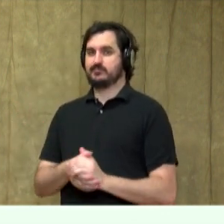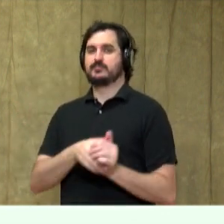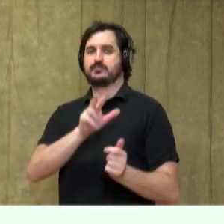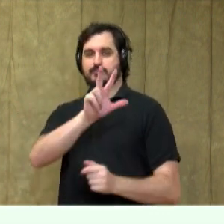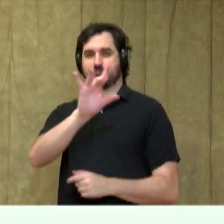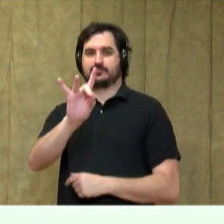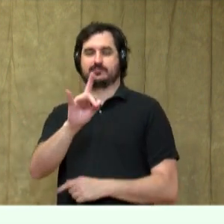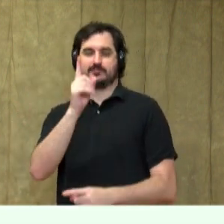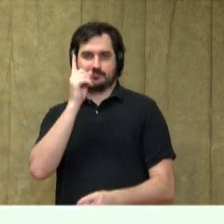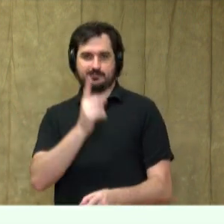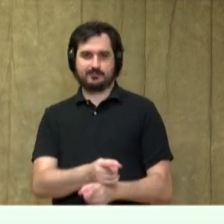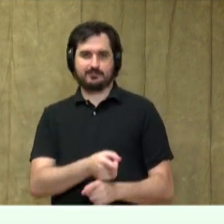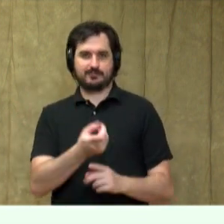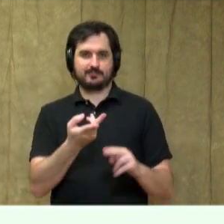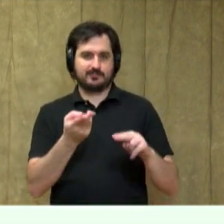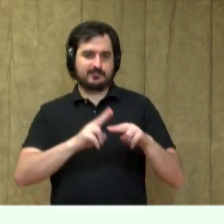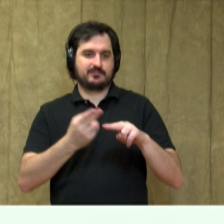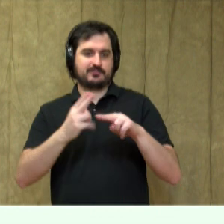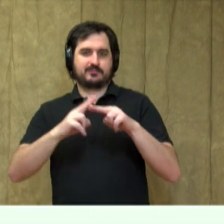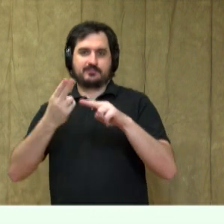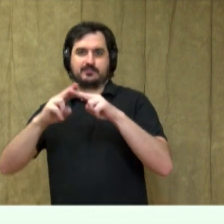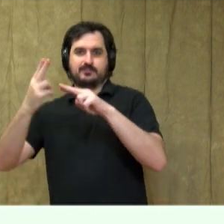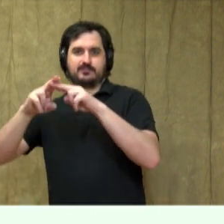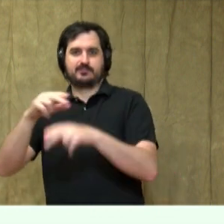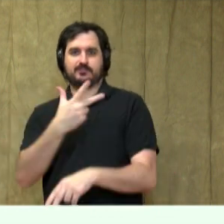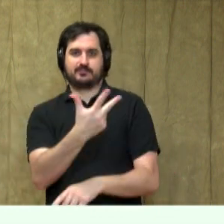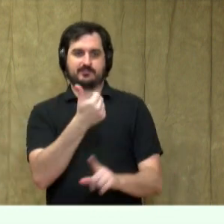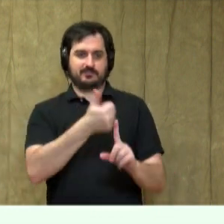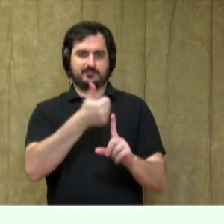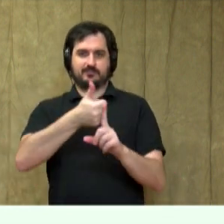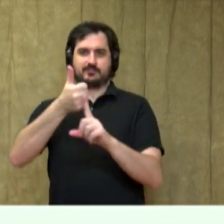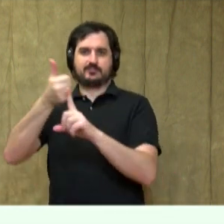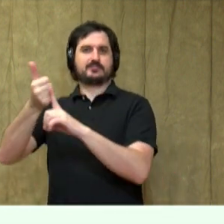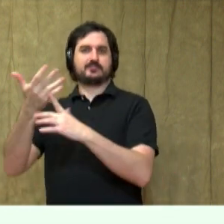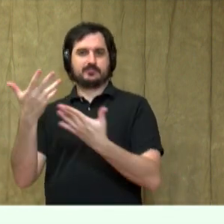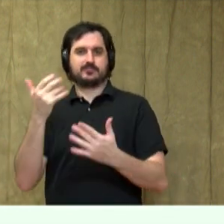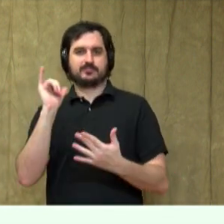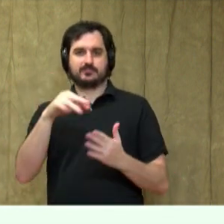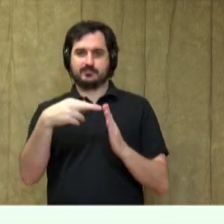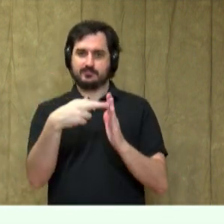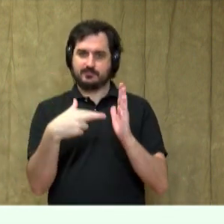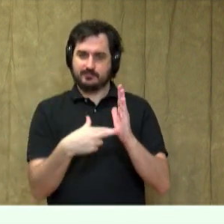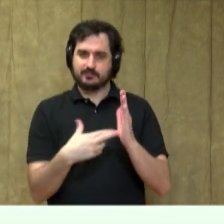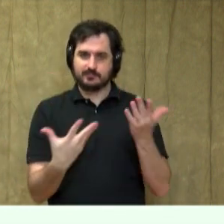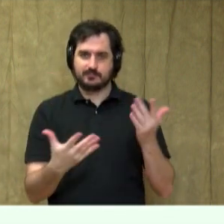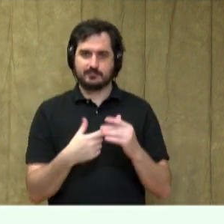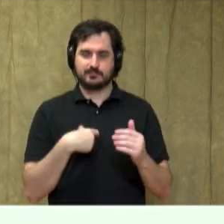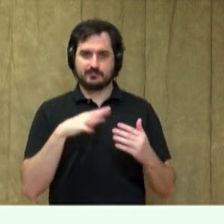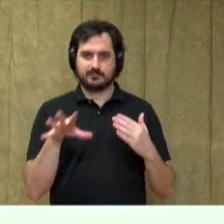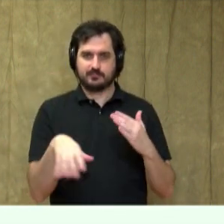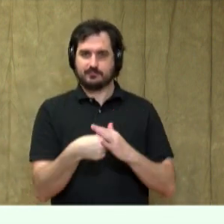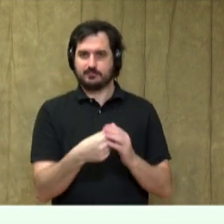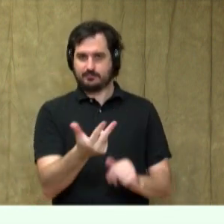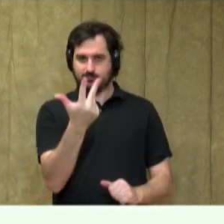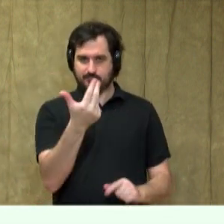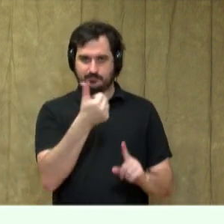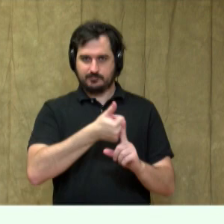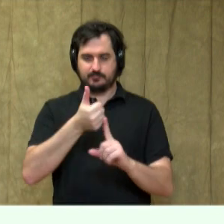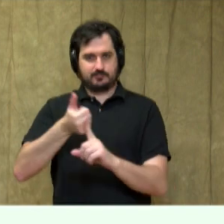38. Going up 3 each time. That was our rule, adding